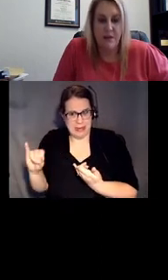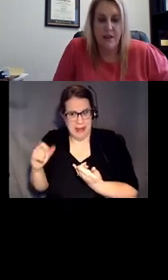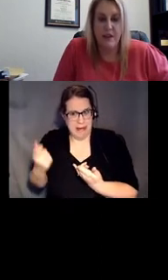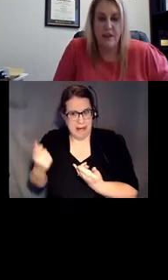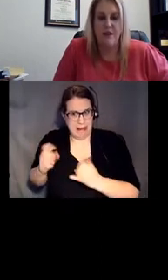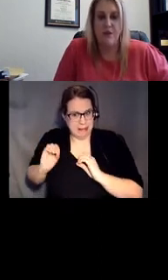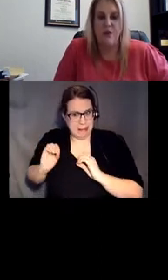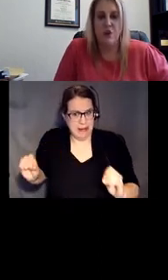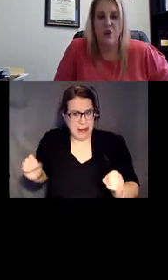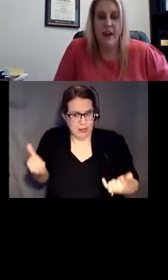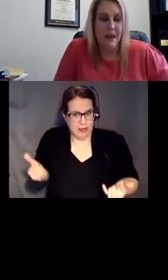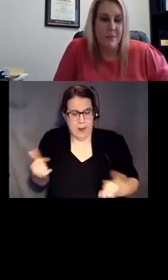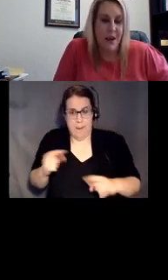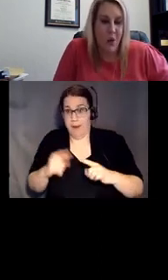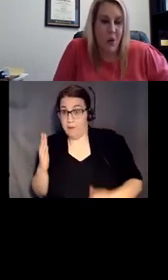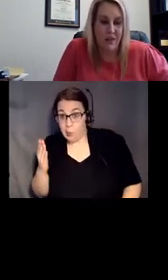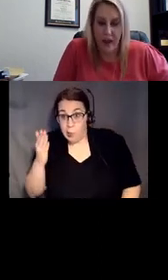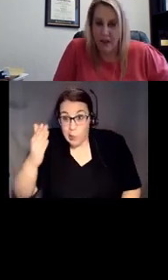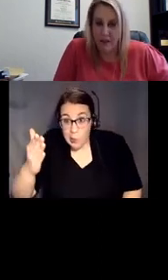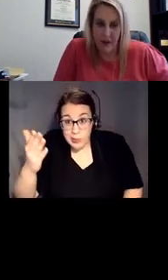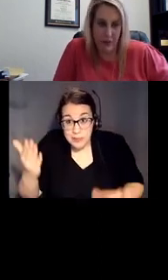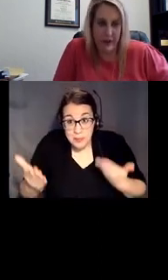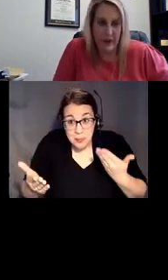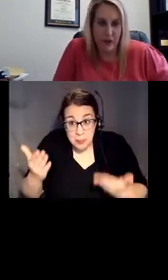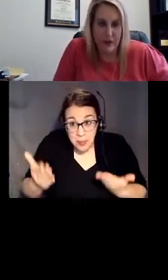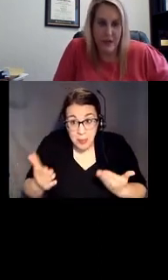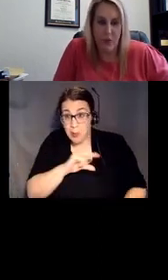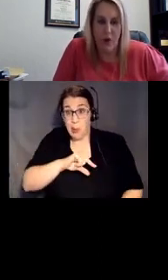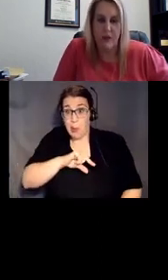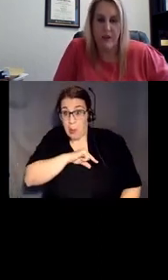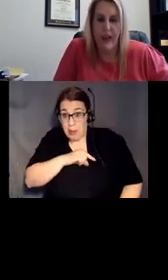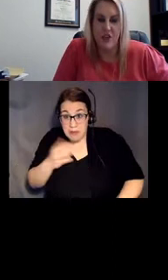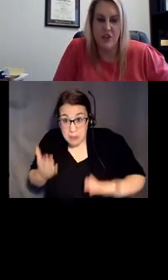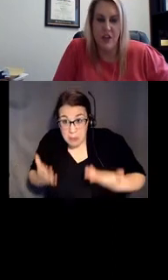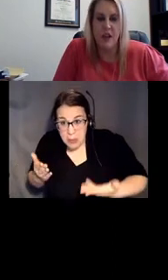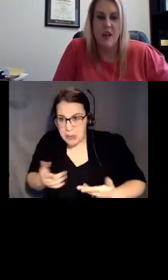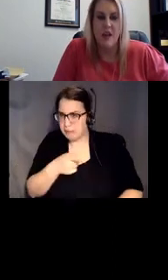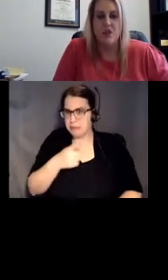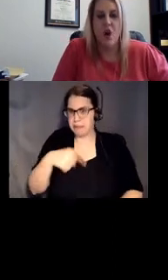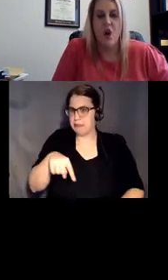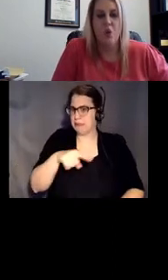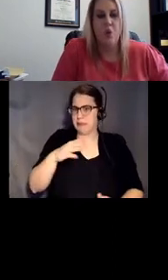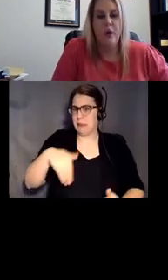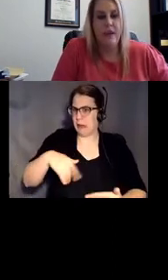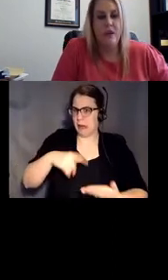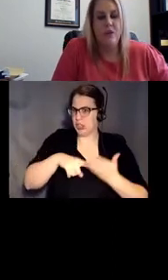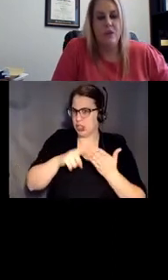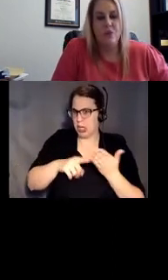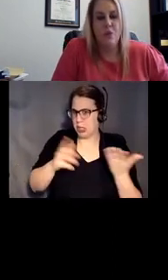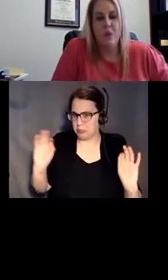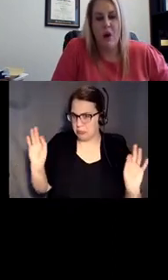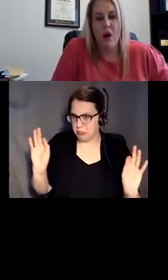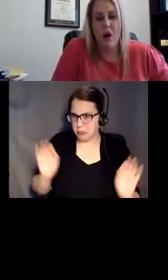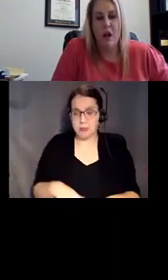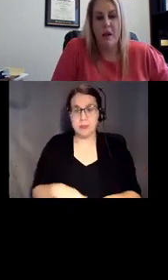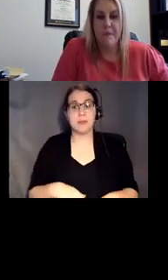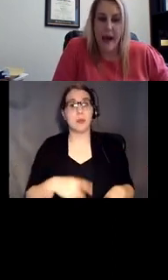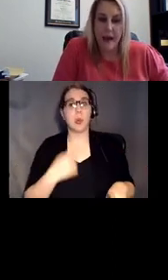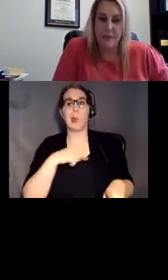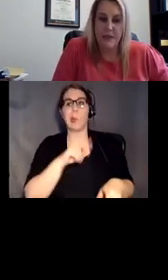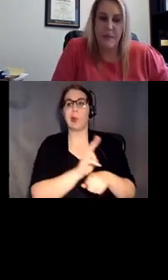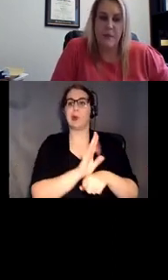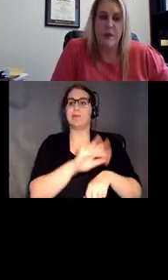receive benefits in the future, and he may qualify. They've never really looked into qualification. So we used what we call